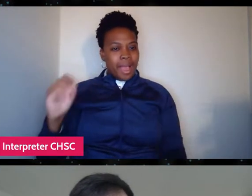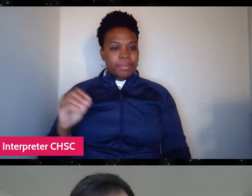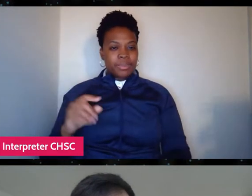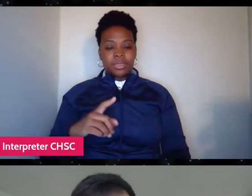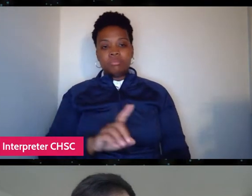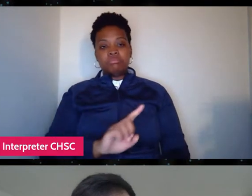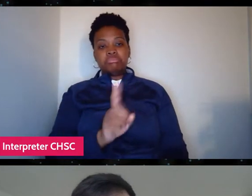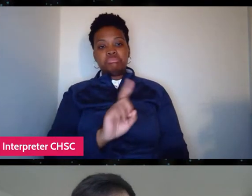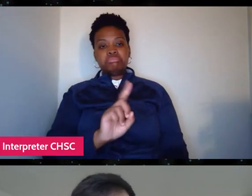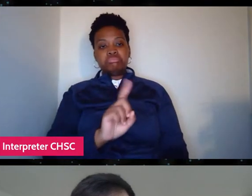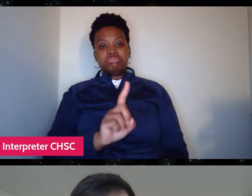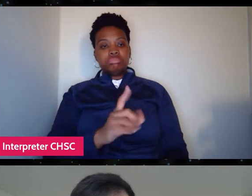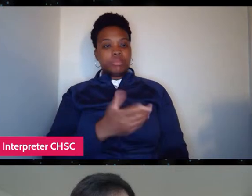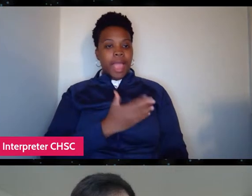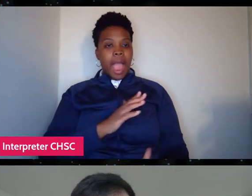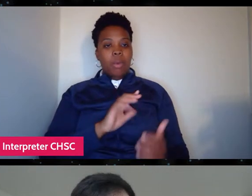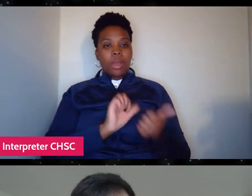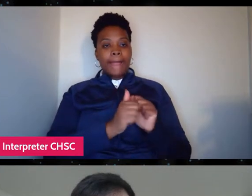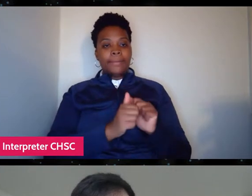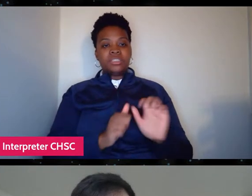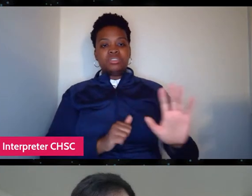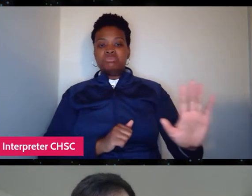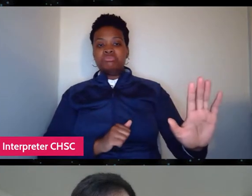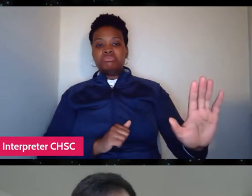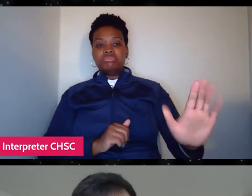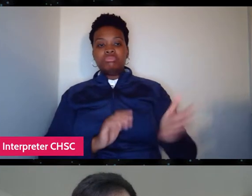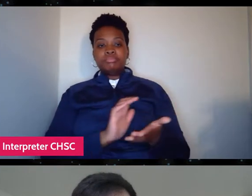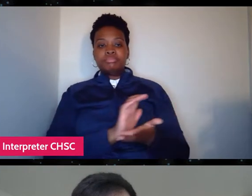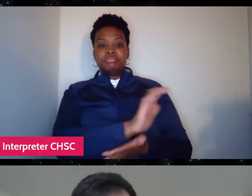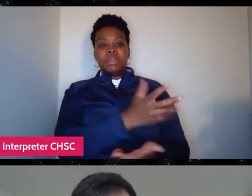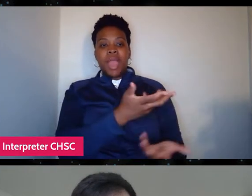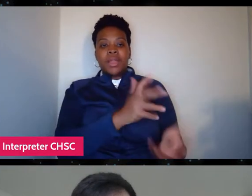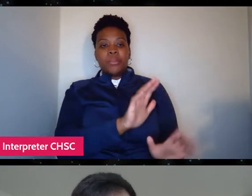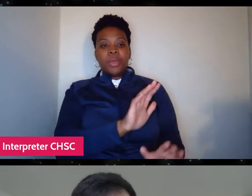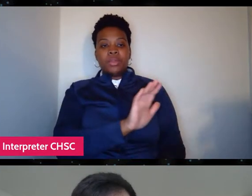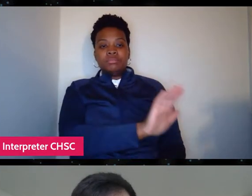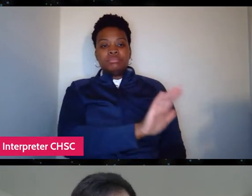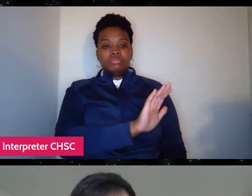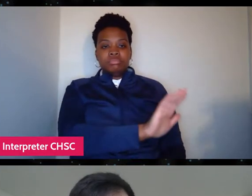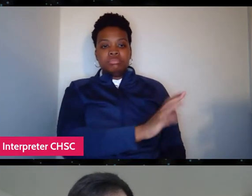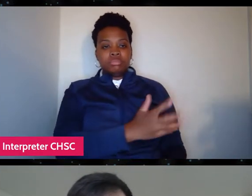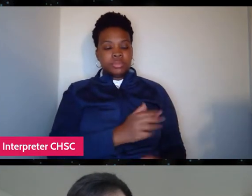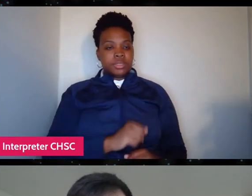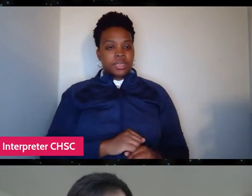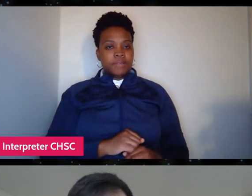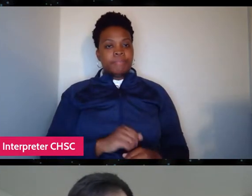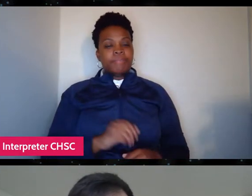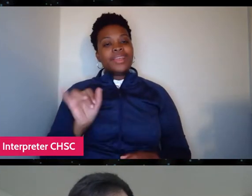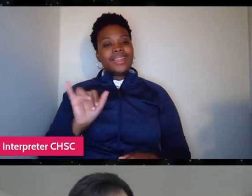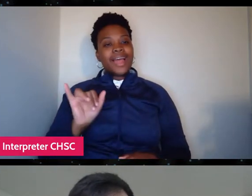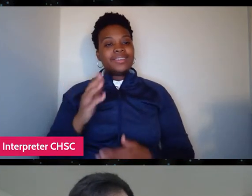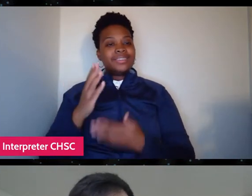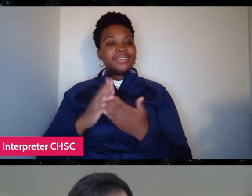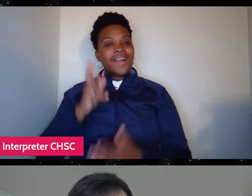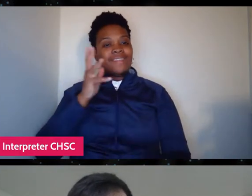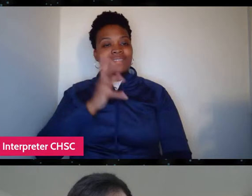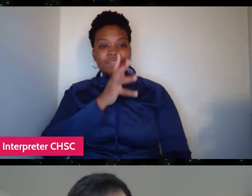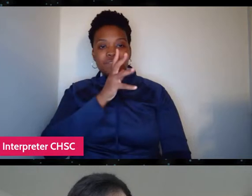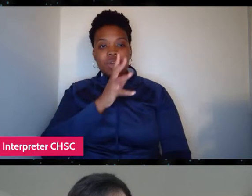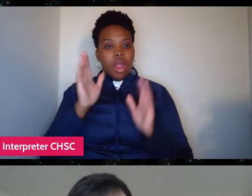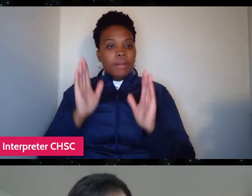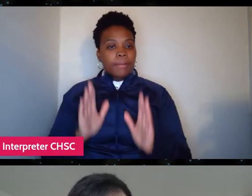they're our competition. We don't want, you know, kind of how some of the farmers and